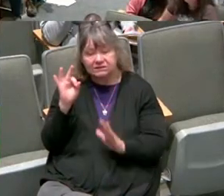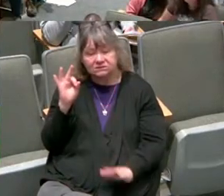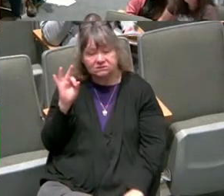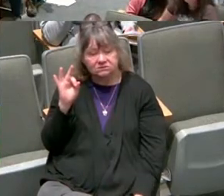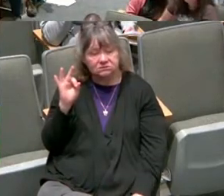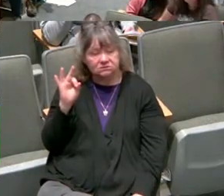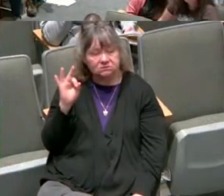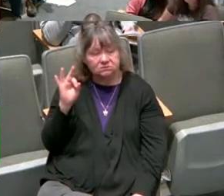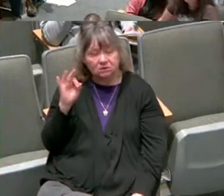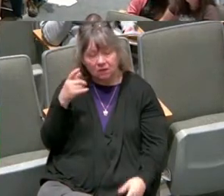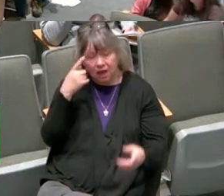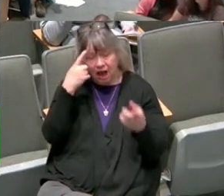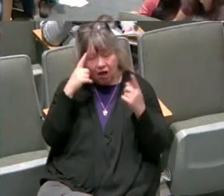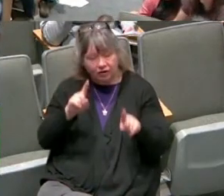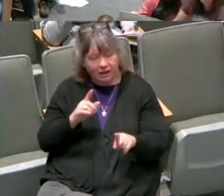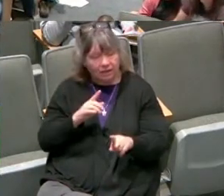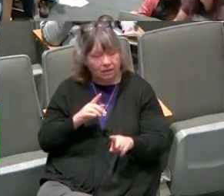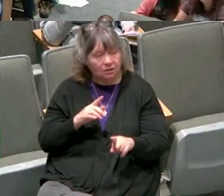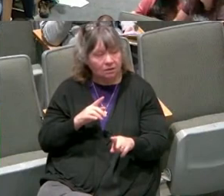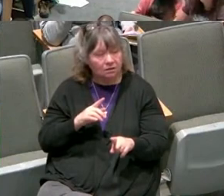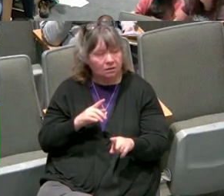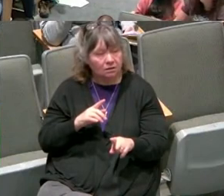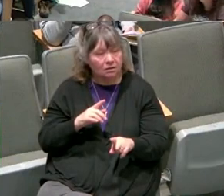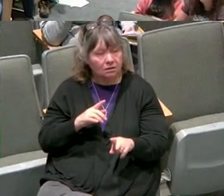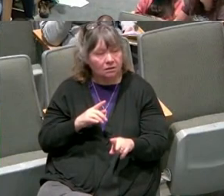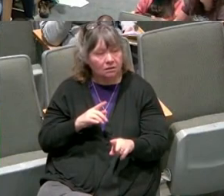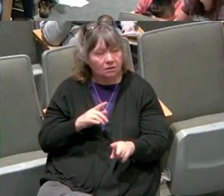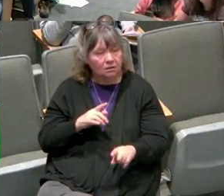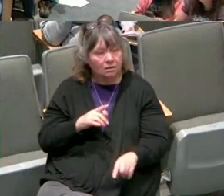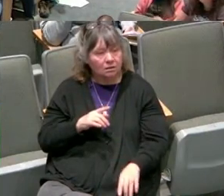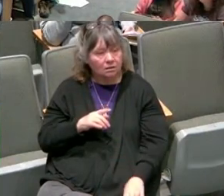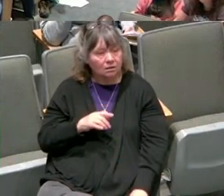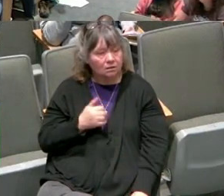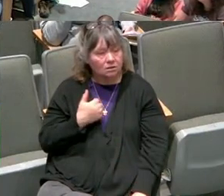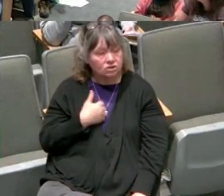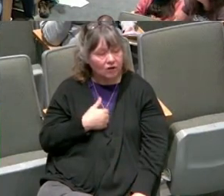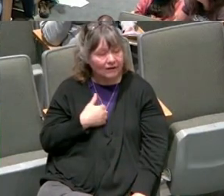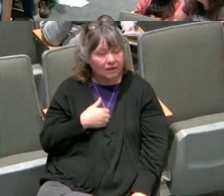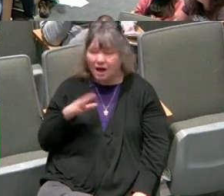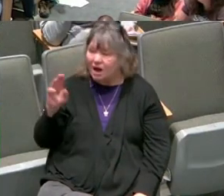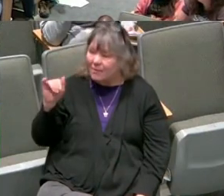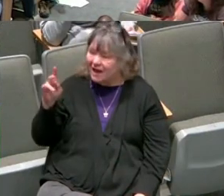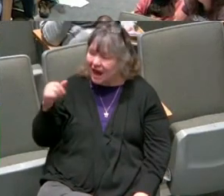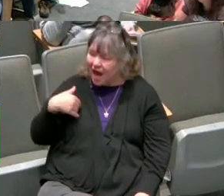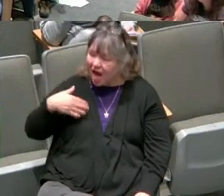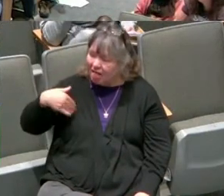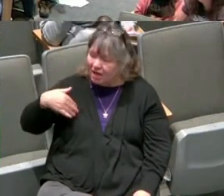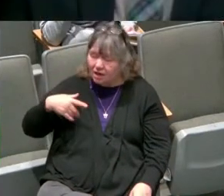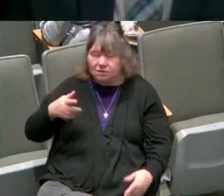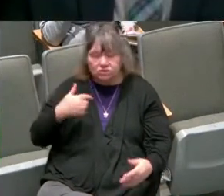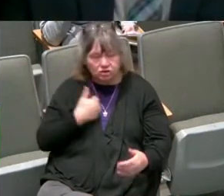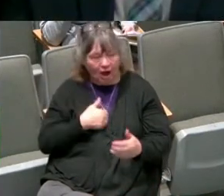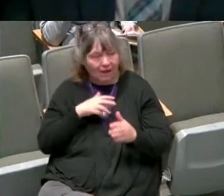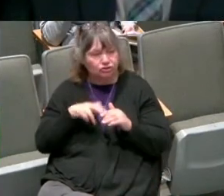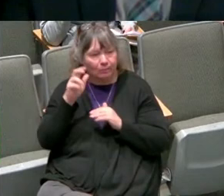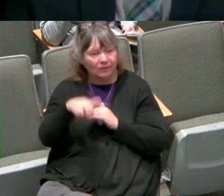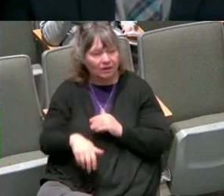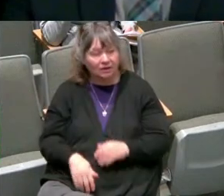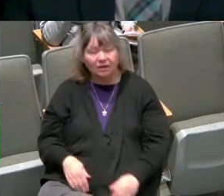those in favor please say sorry yeah sorry I jumped